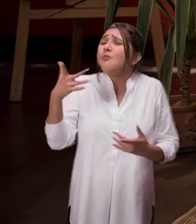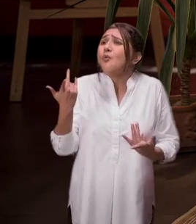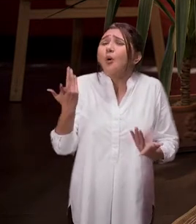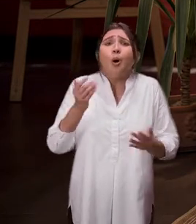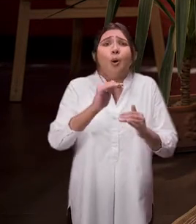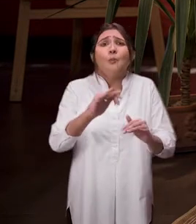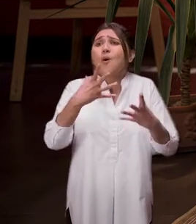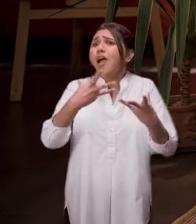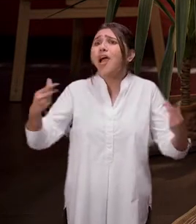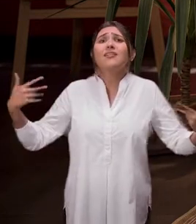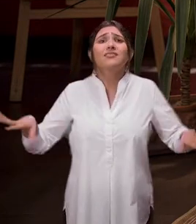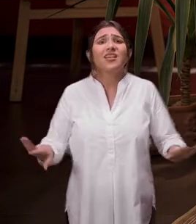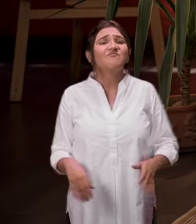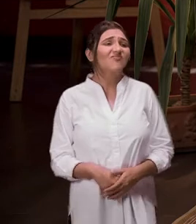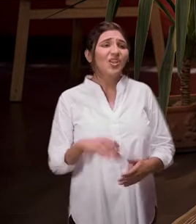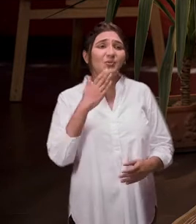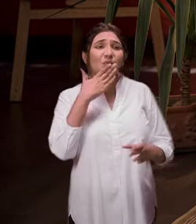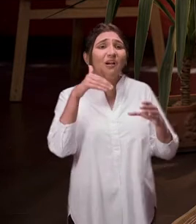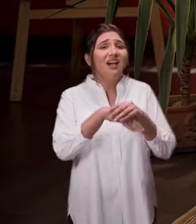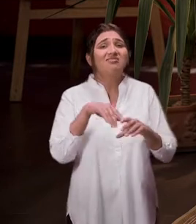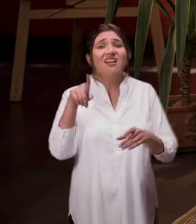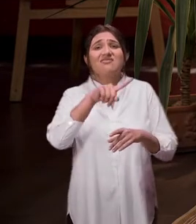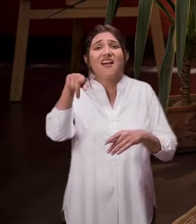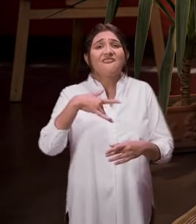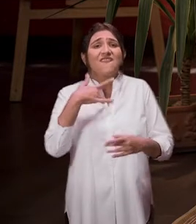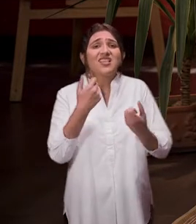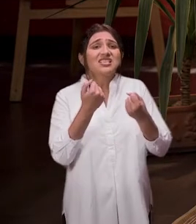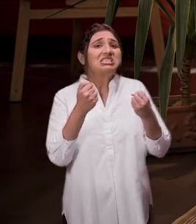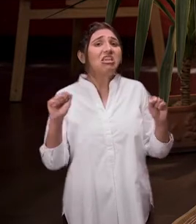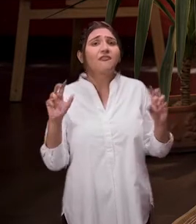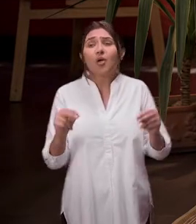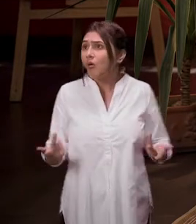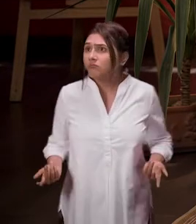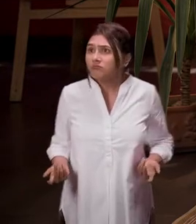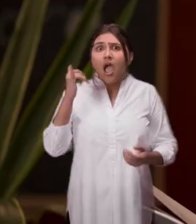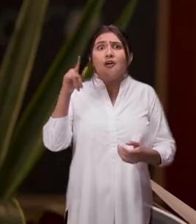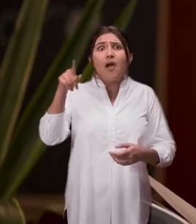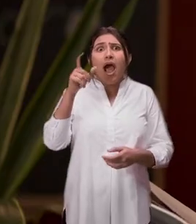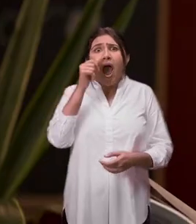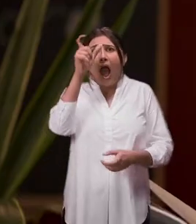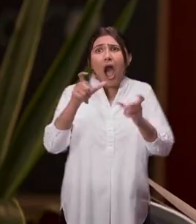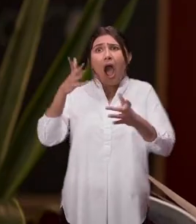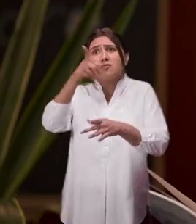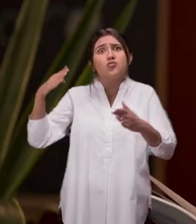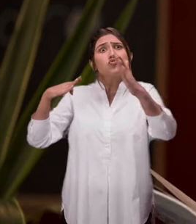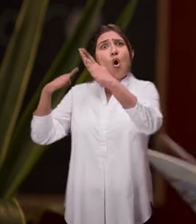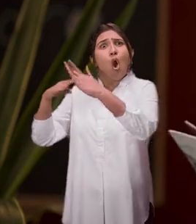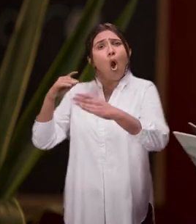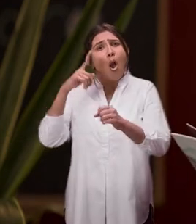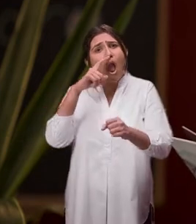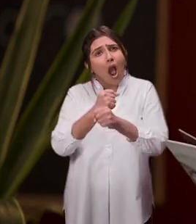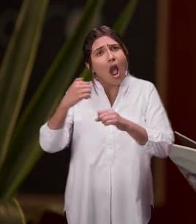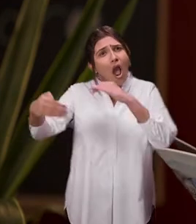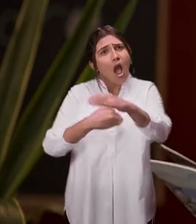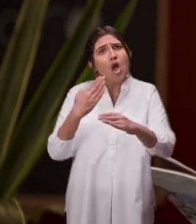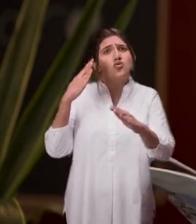all the students? I asked my father. They don't feel safe here anymore, Jani, he said. How could a few men stop all